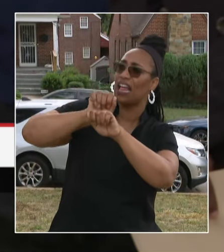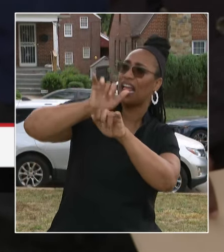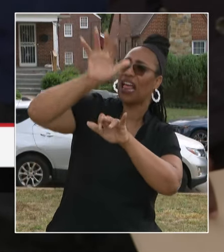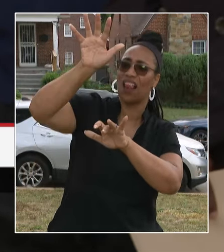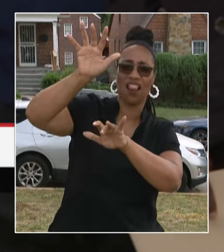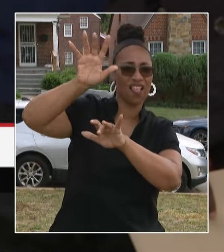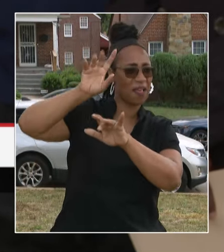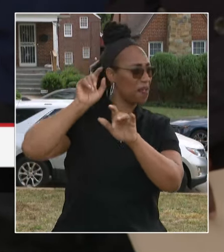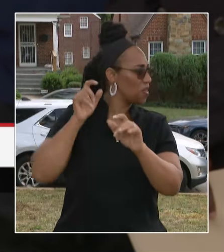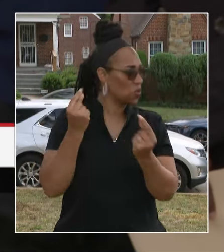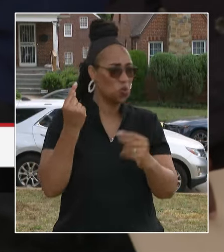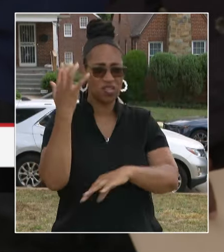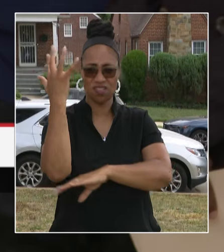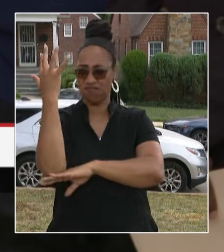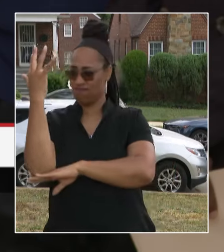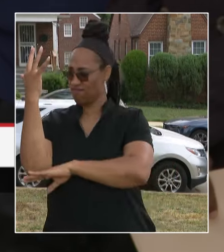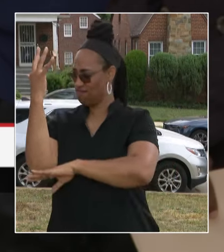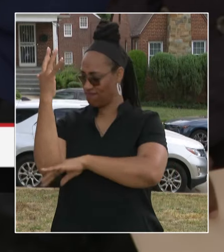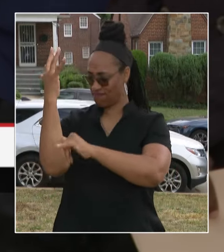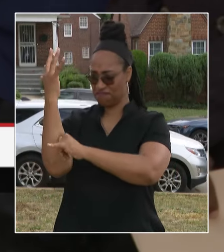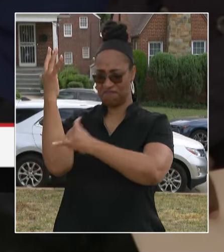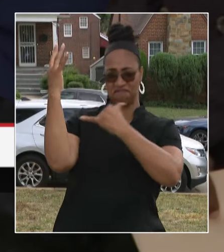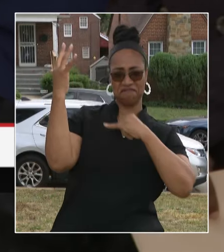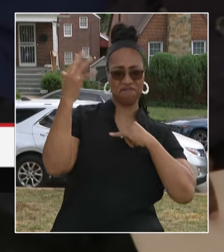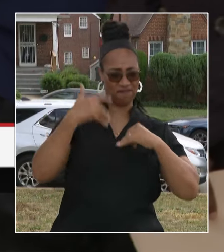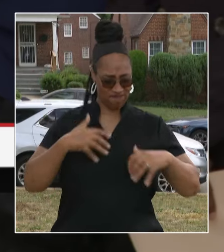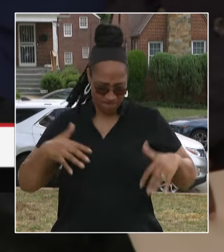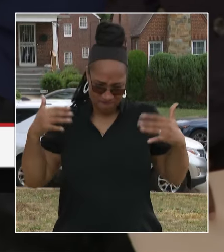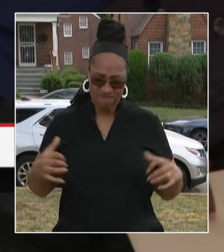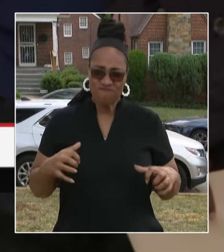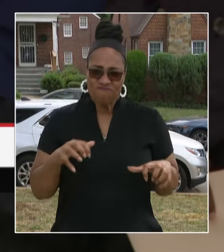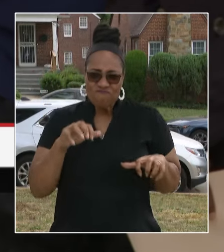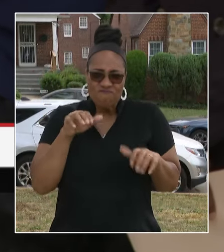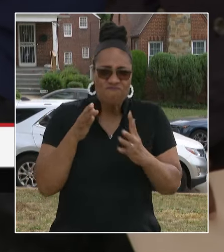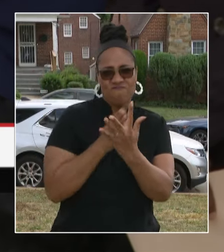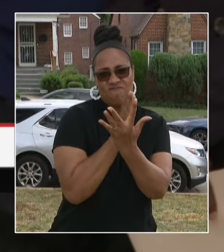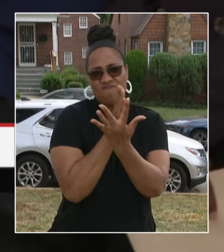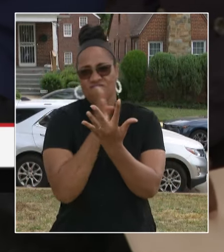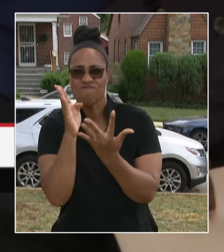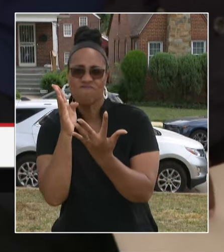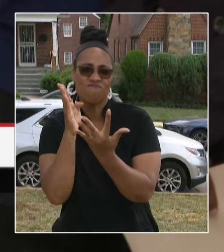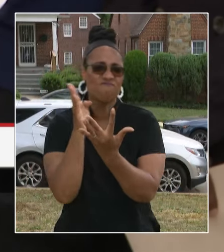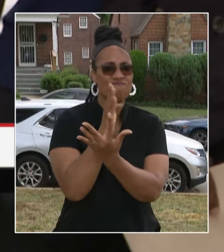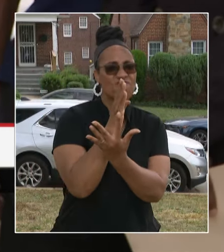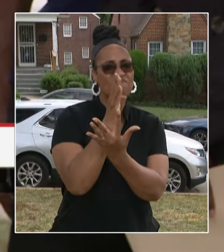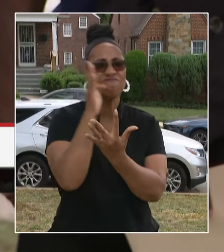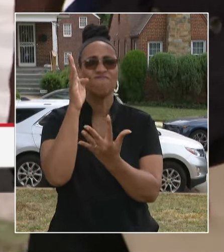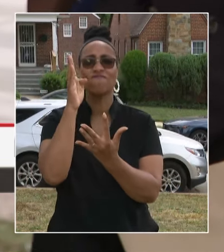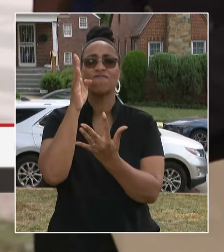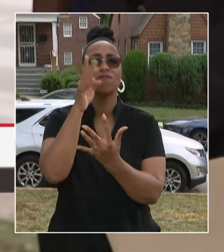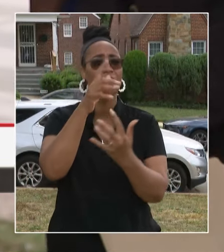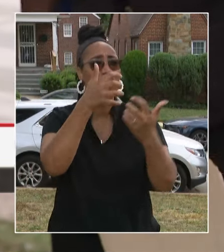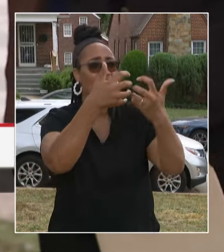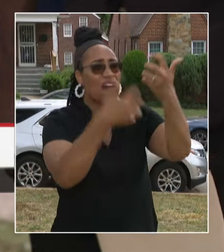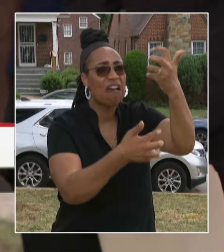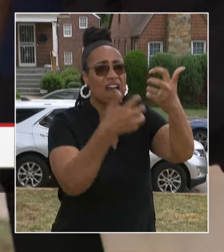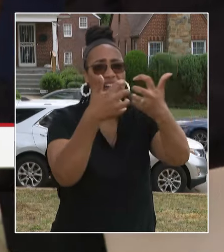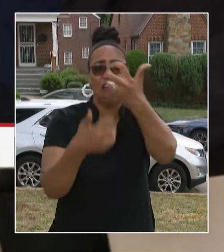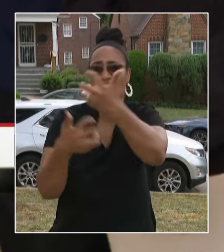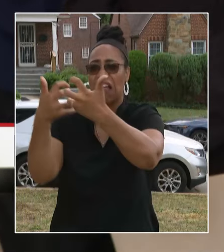inherit. It's the past we step into and how we repair it. We've seen a force that would shatter our nation rather than share it, would destroy